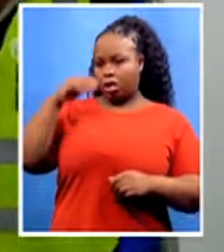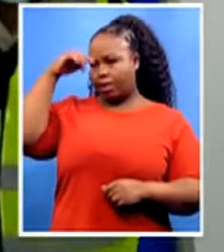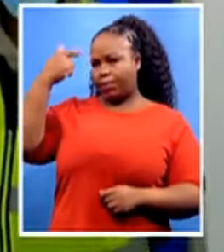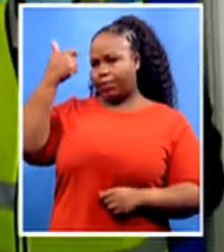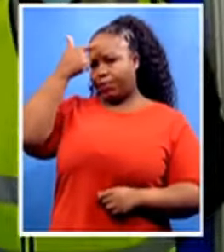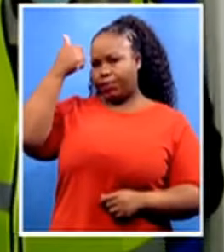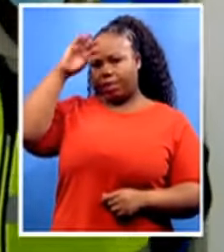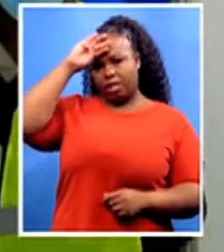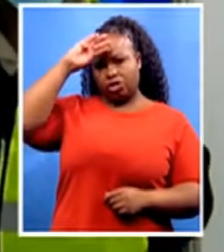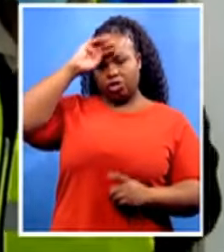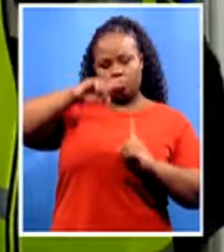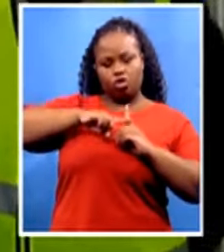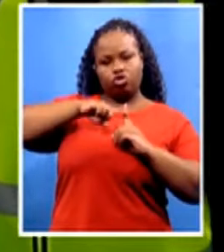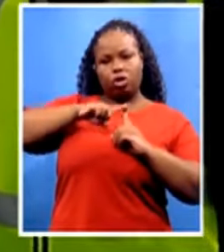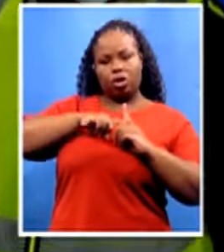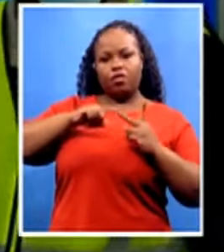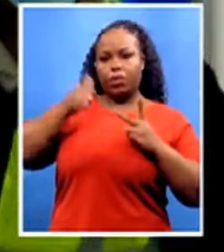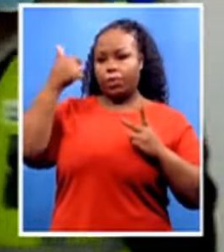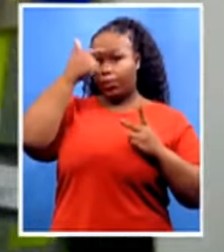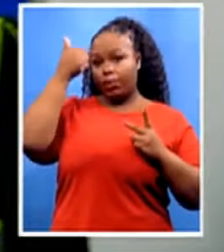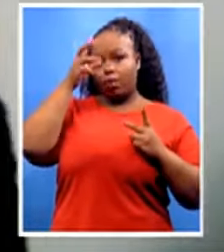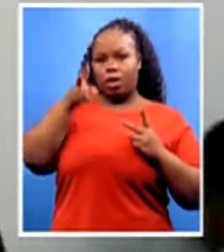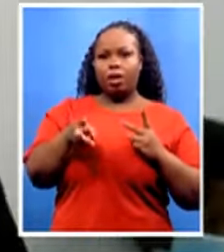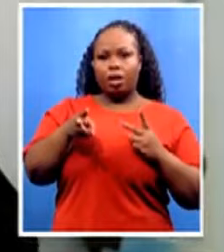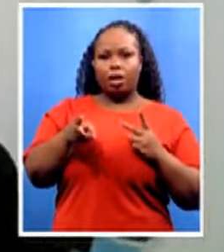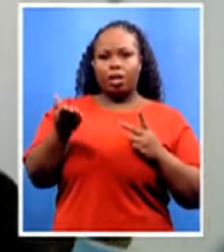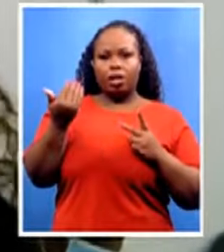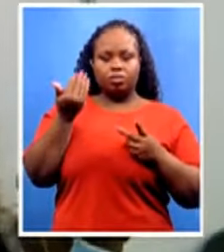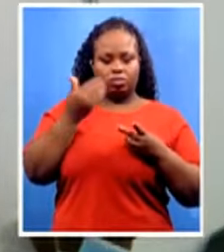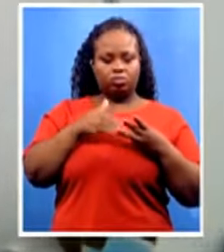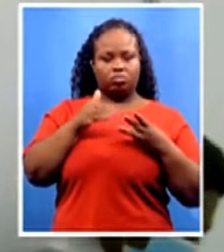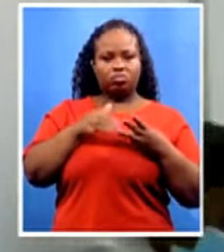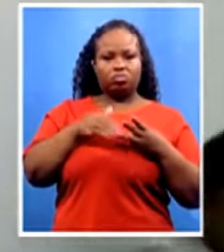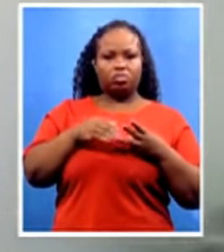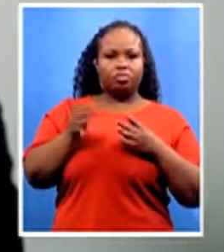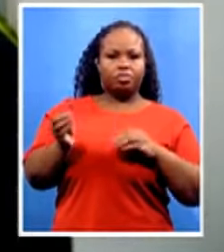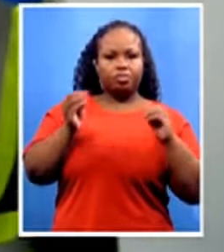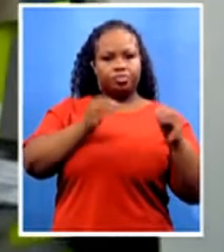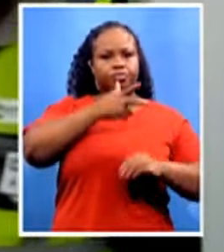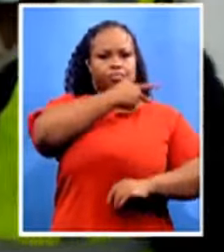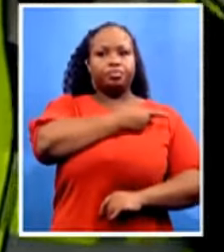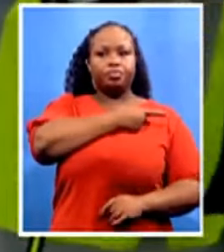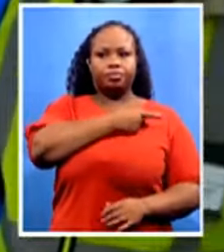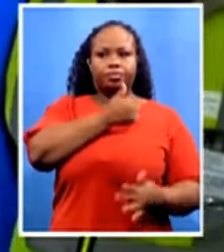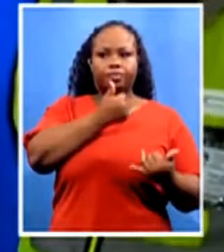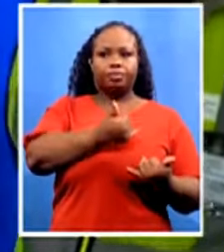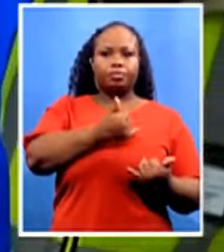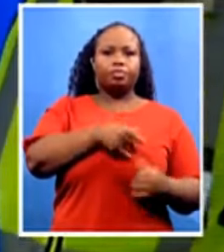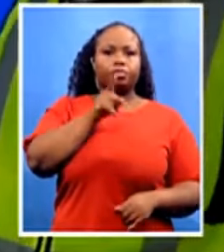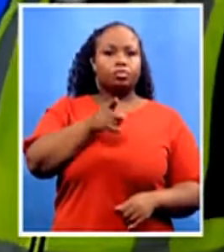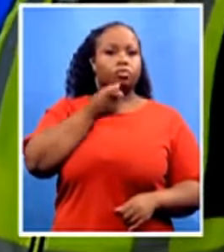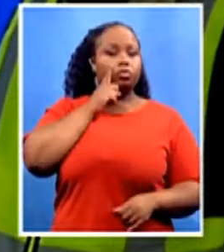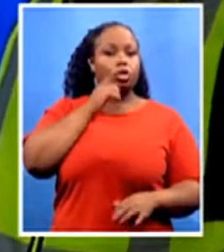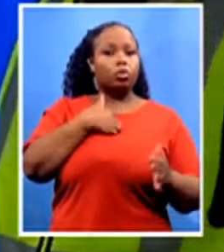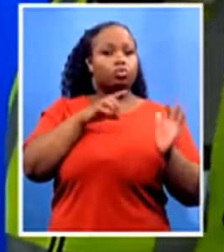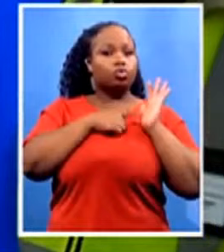screening, and then they proceed to actually vaccinating. I'm just going to step out of shot so that Ndabe can show you on your screens